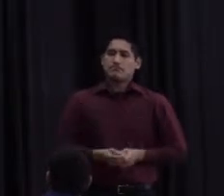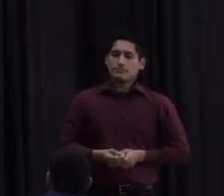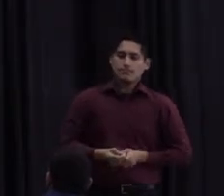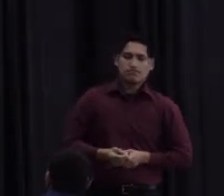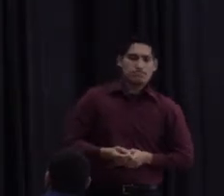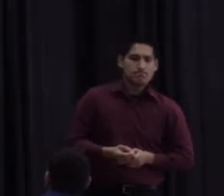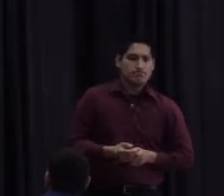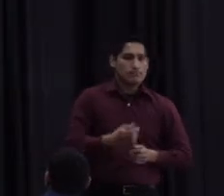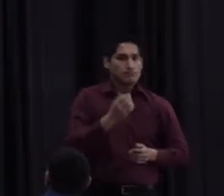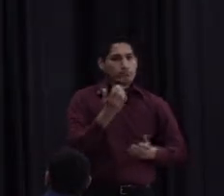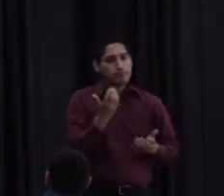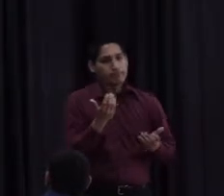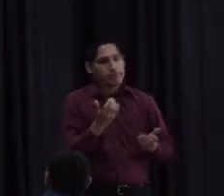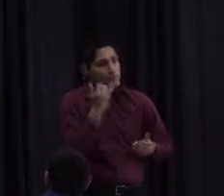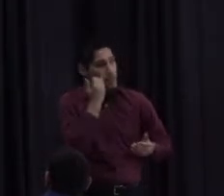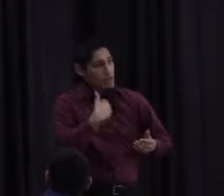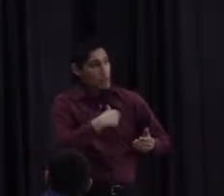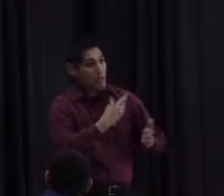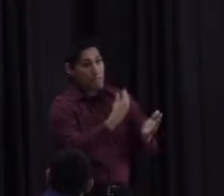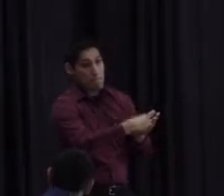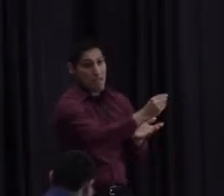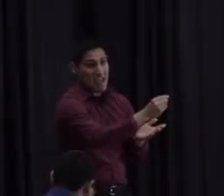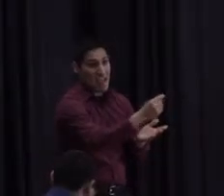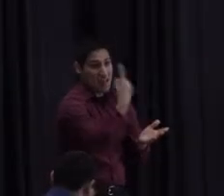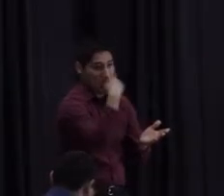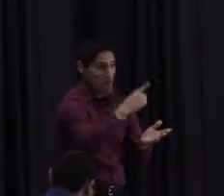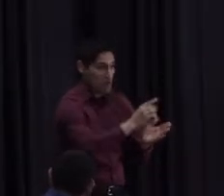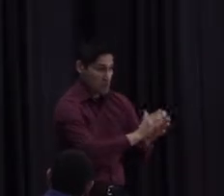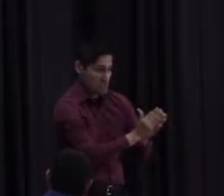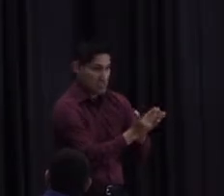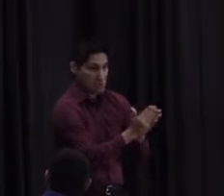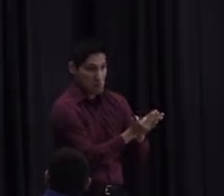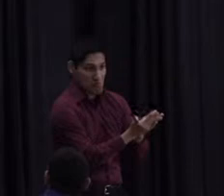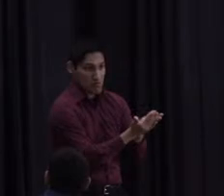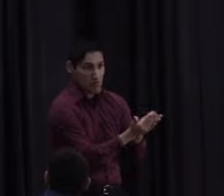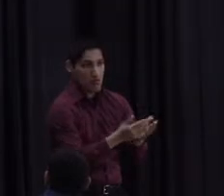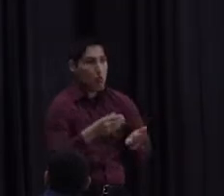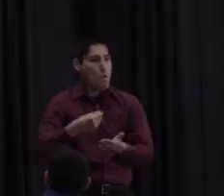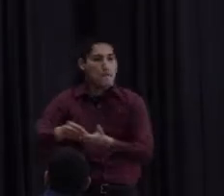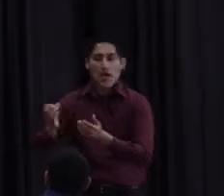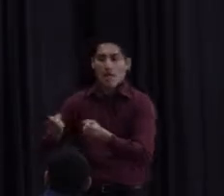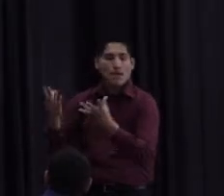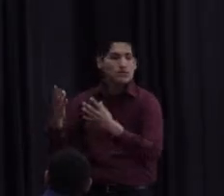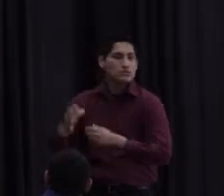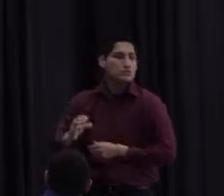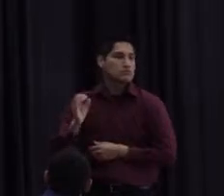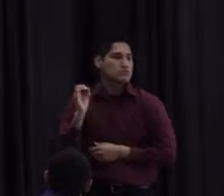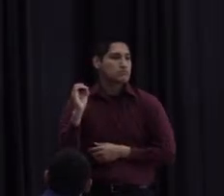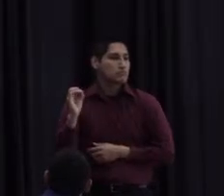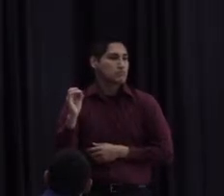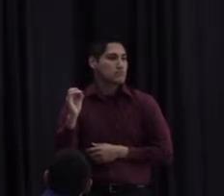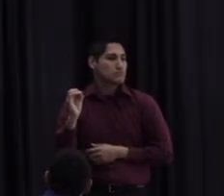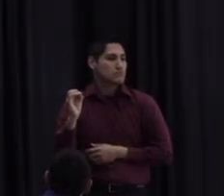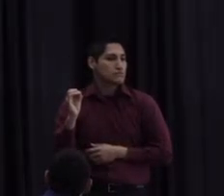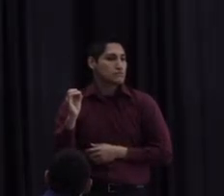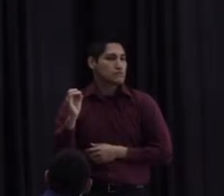paying this amount for a textbook, you pay $0.